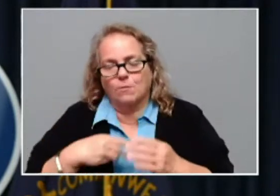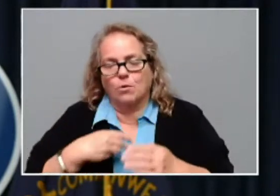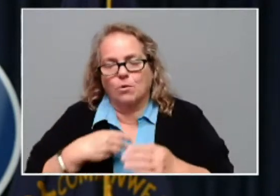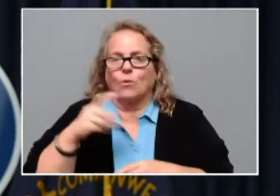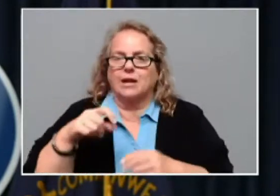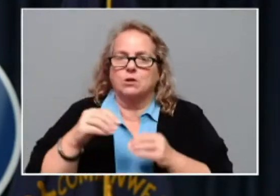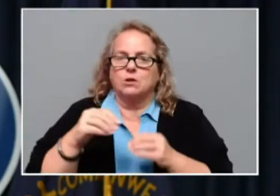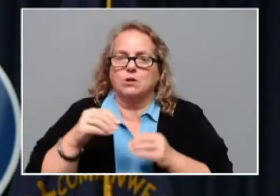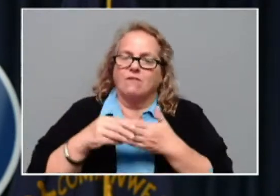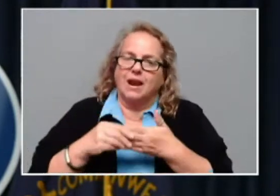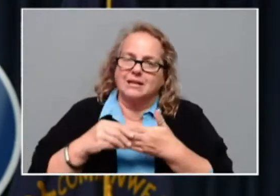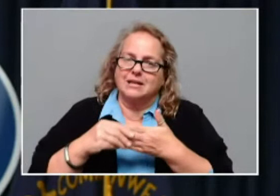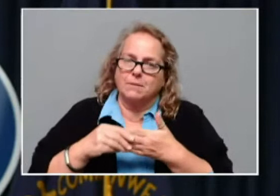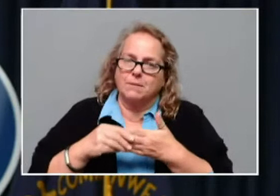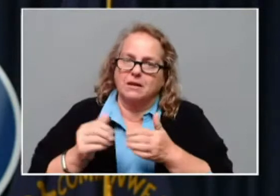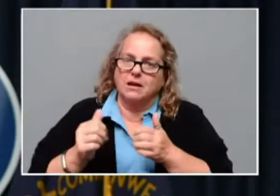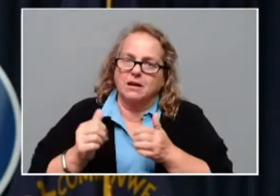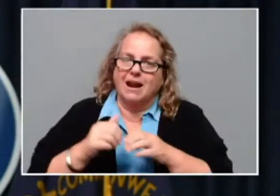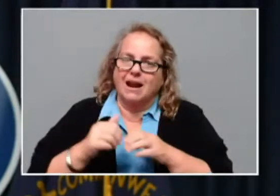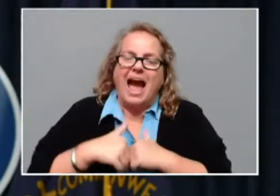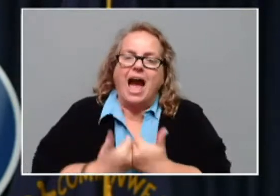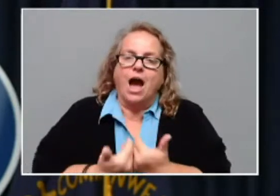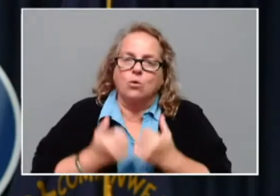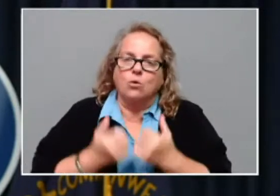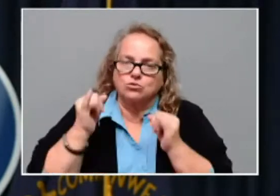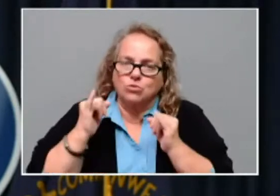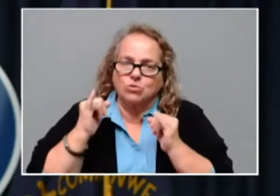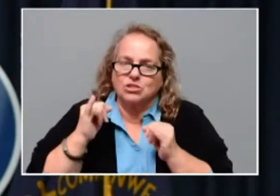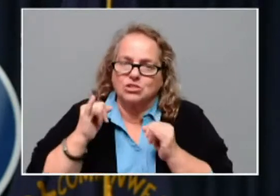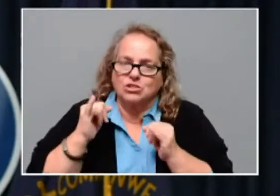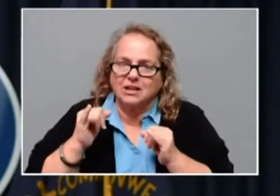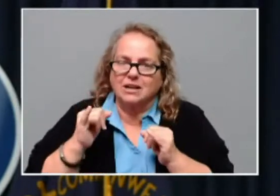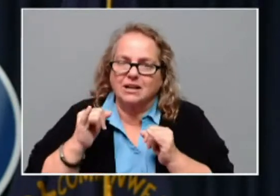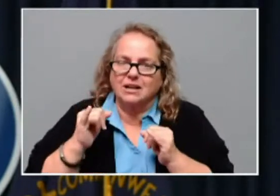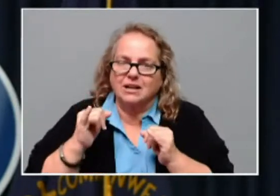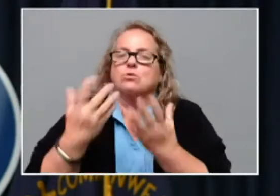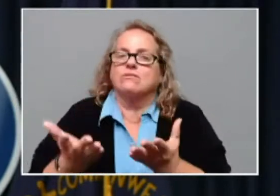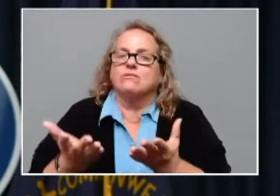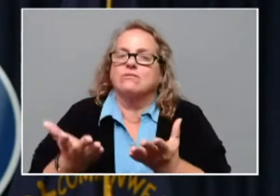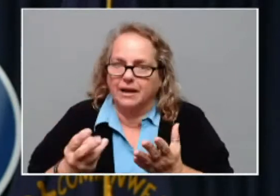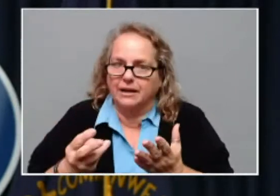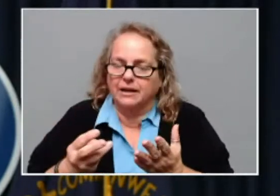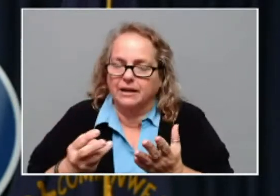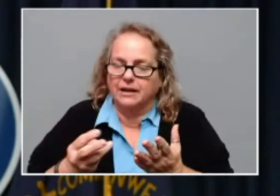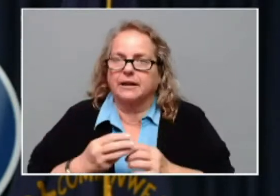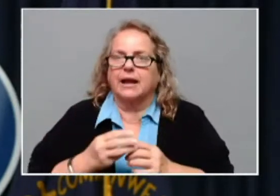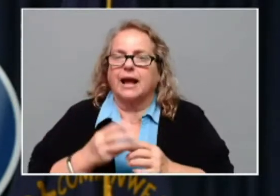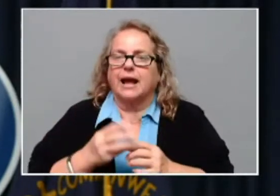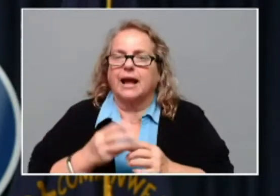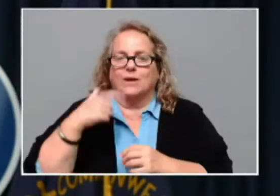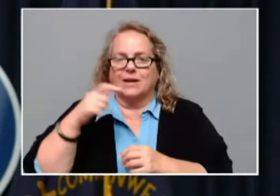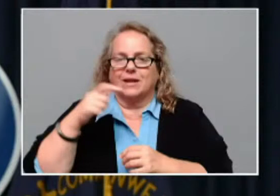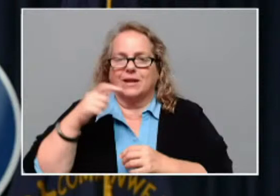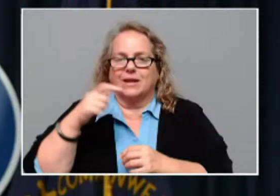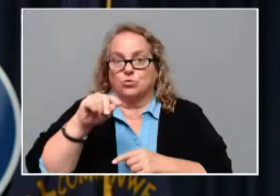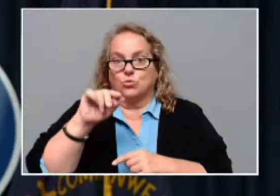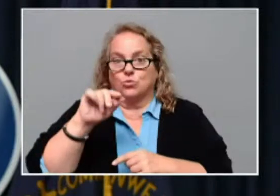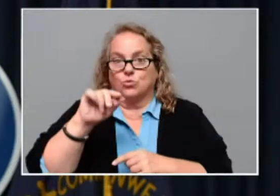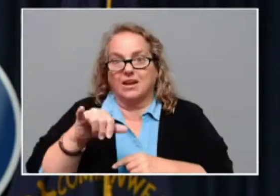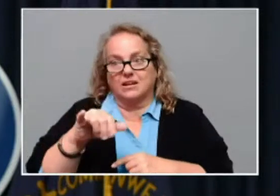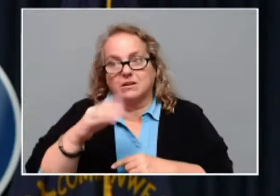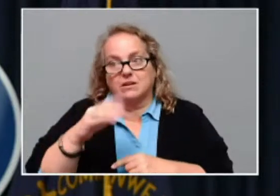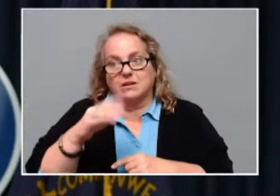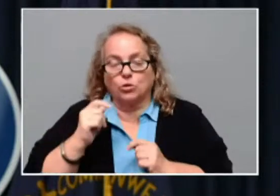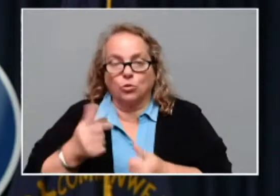on how instruction is provided. And we need to do that pretty quickly. I think we need